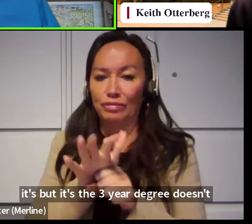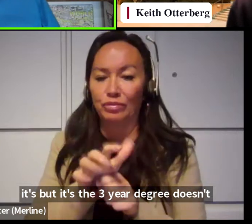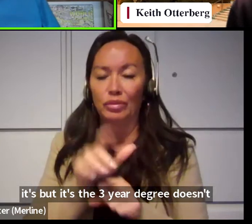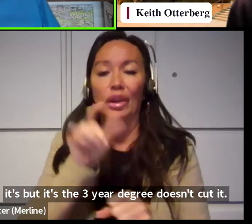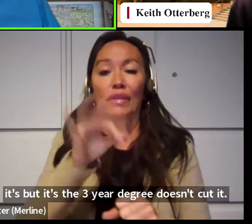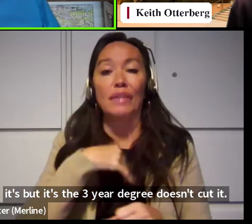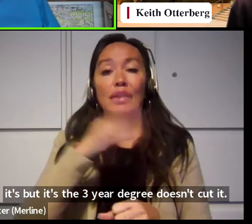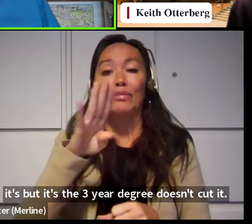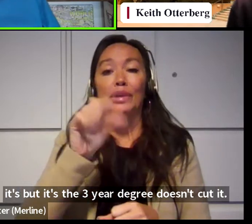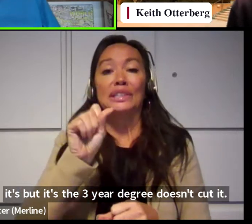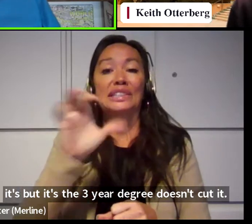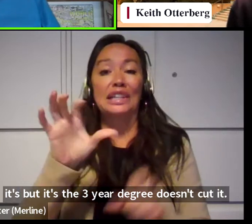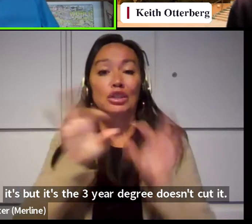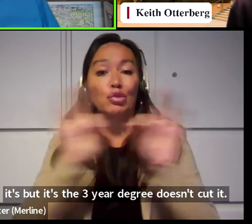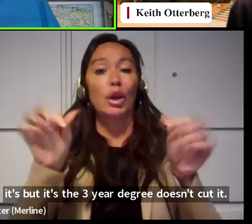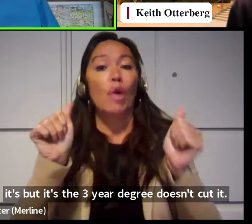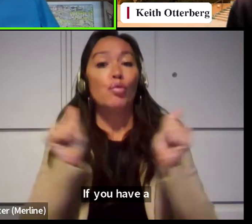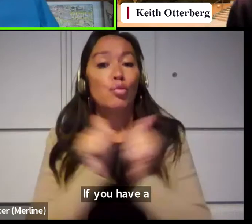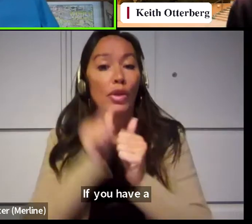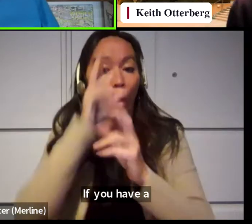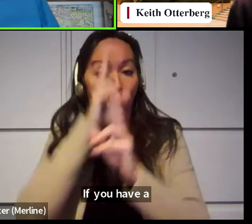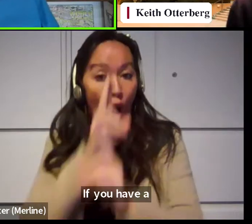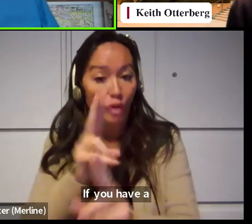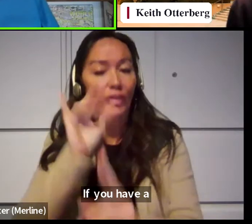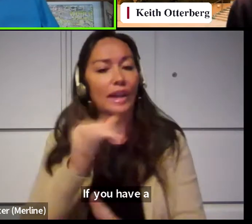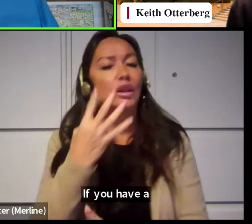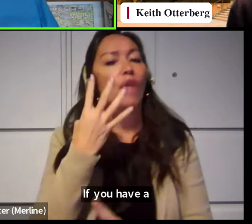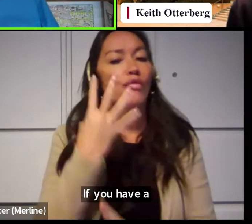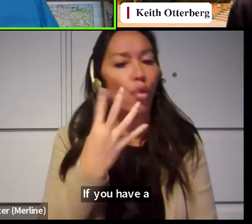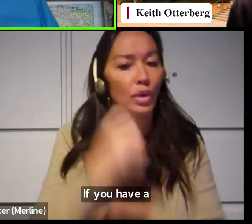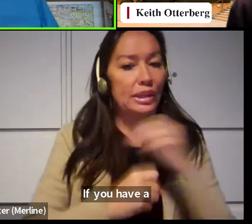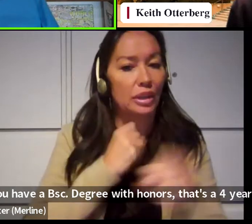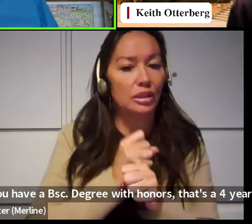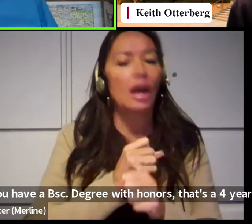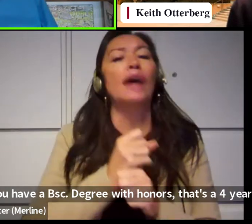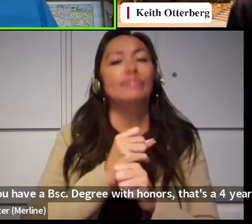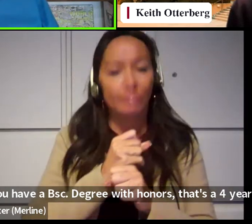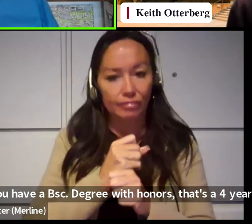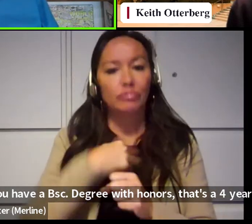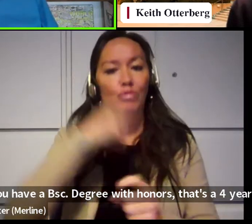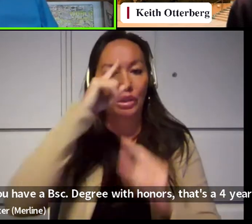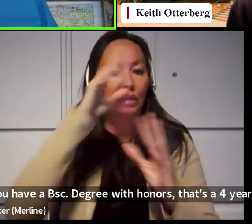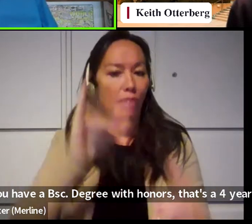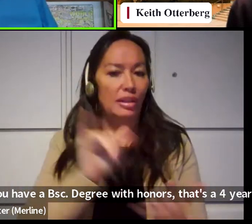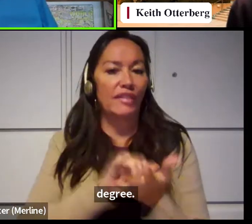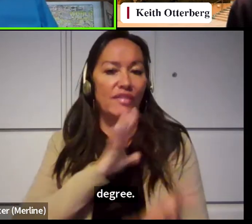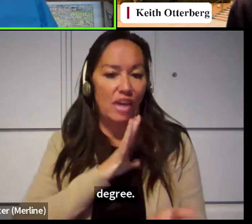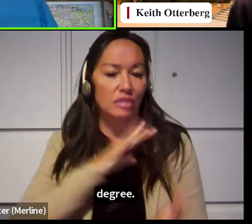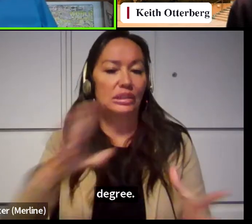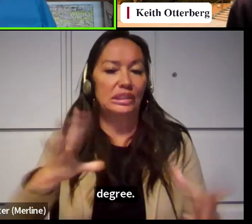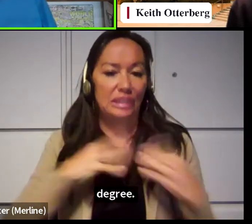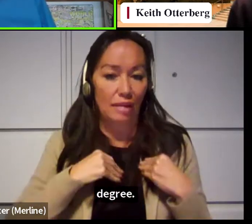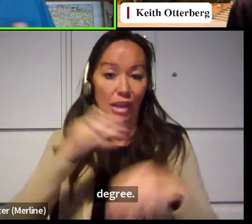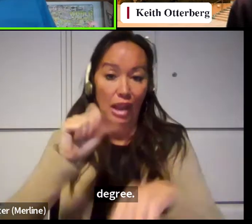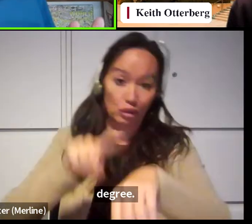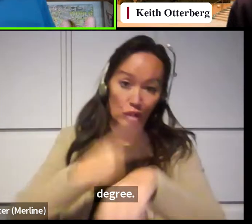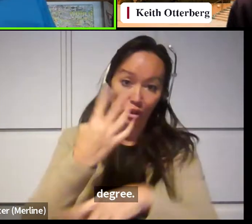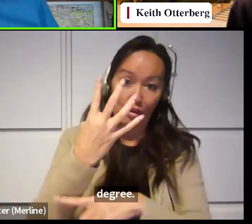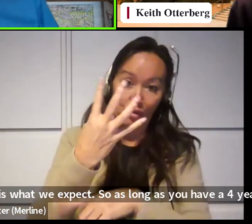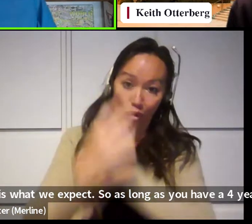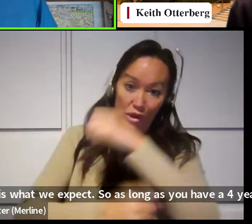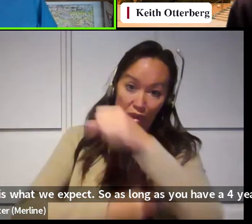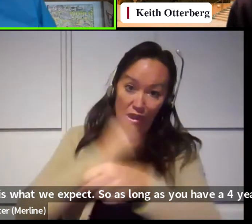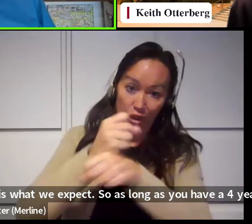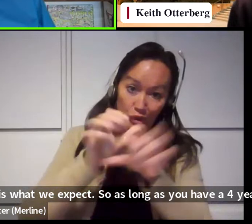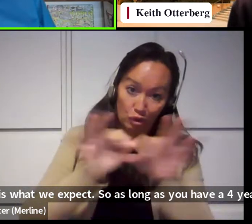BSc degree with honors, that's a 4-year degree. That is what we expect. So as long as you have a 4-year degree, you're